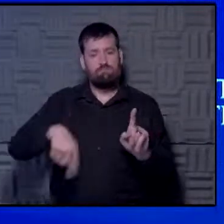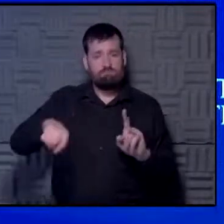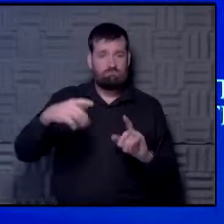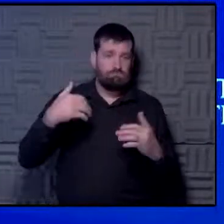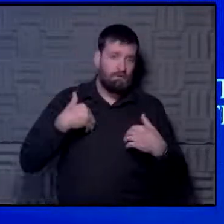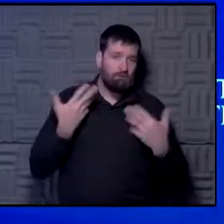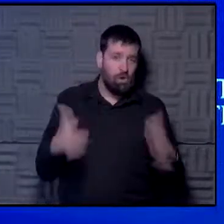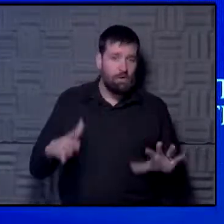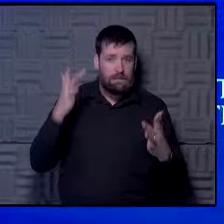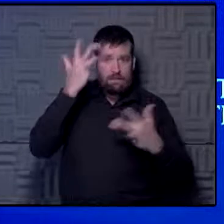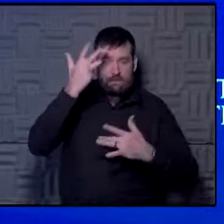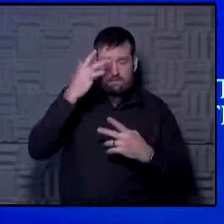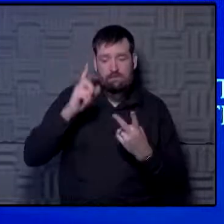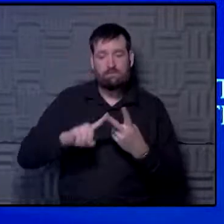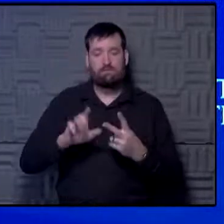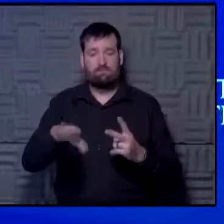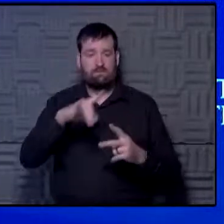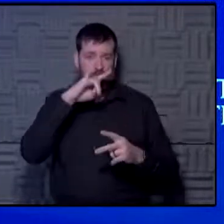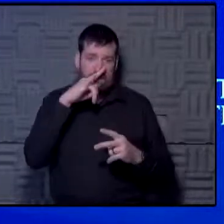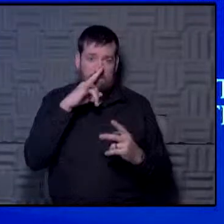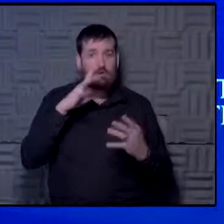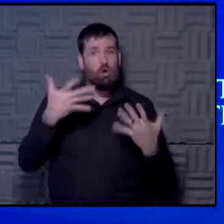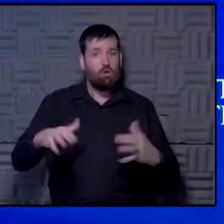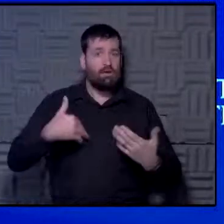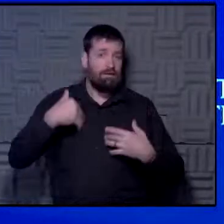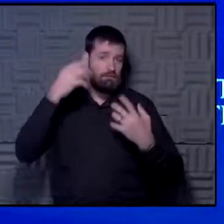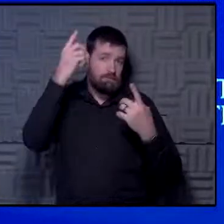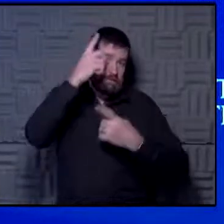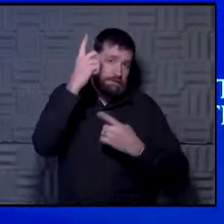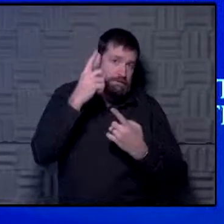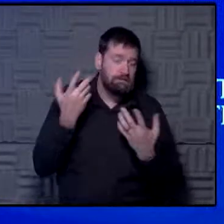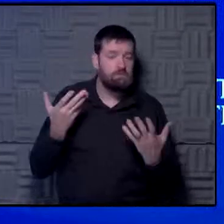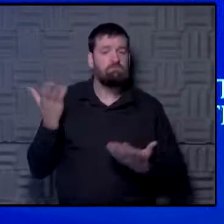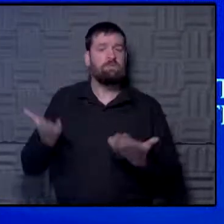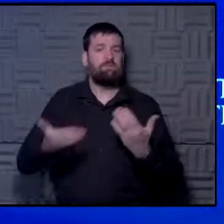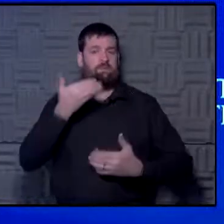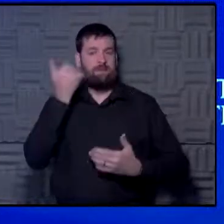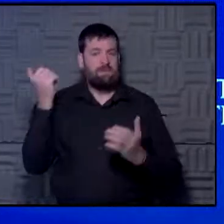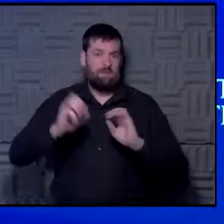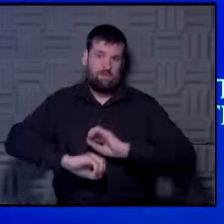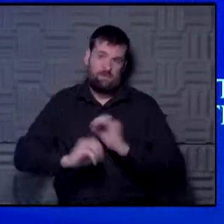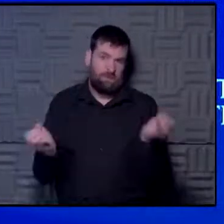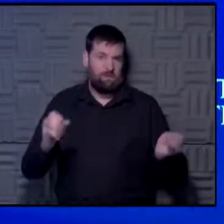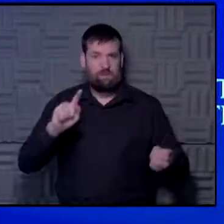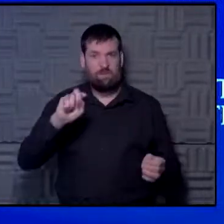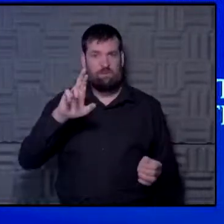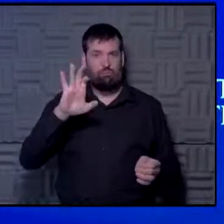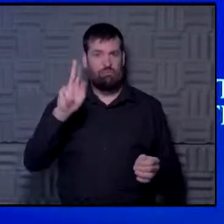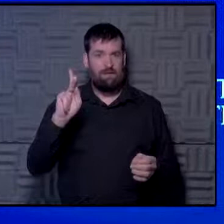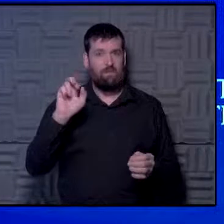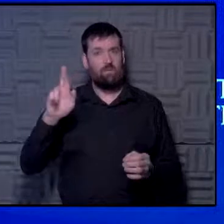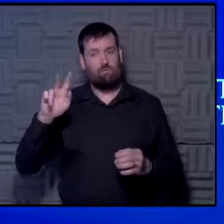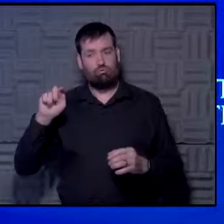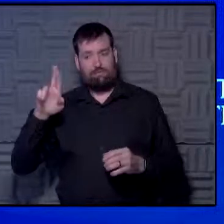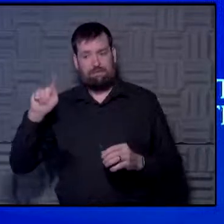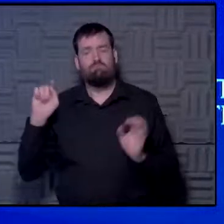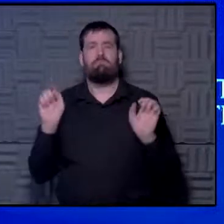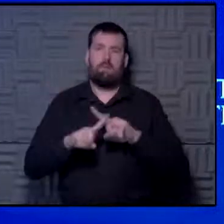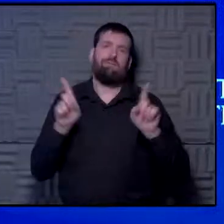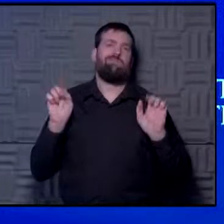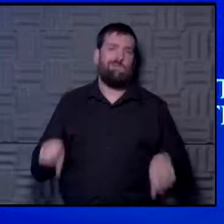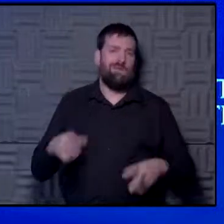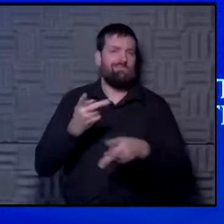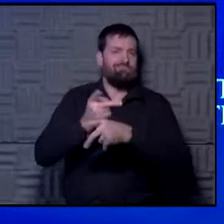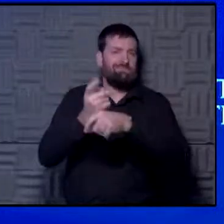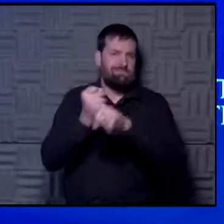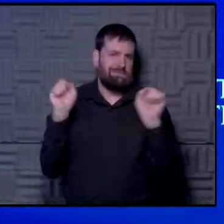illness, your kids have some underlying disease, then you may think it's probably best not to do any trick-or-treating. But I think you can try to keep it pretty safe, and we know